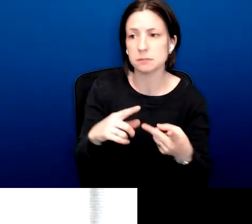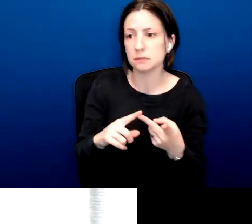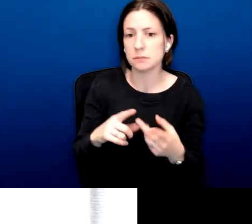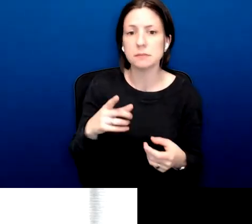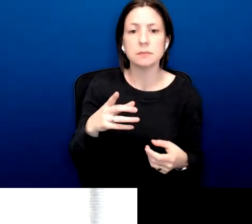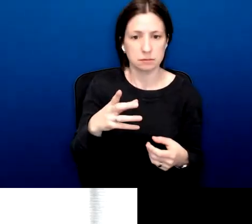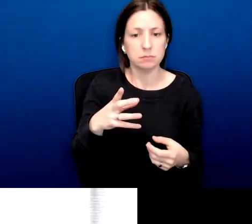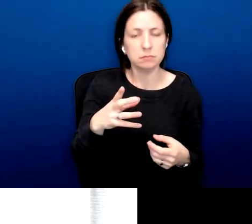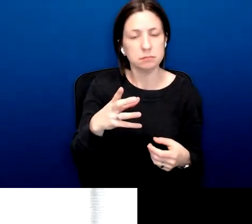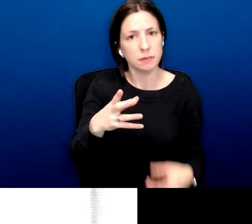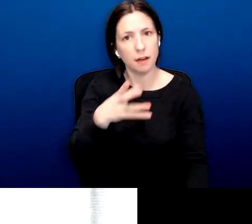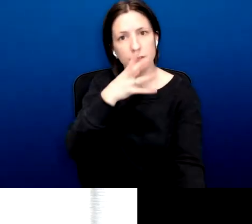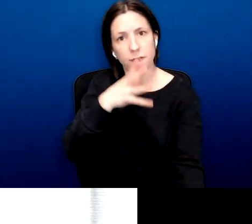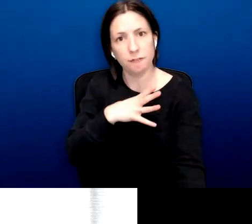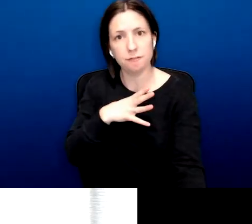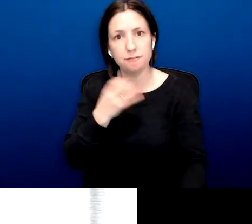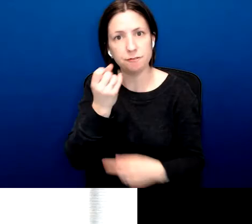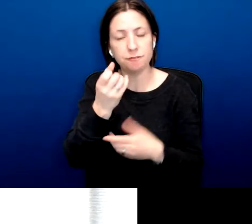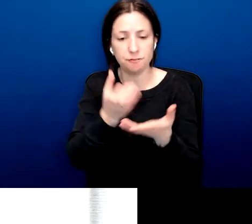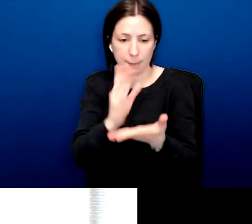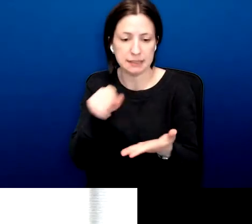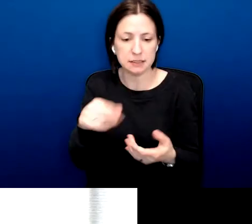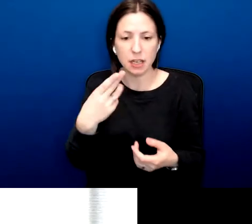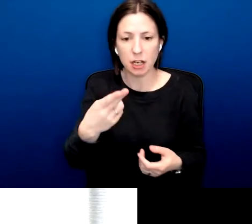HCI. I think it's interesting because, you know,